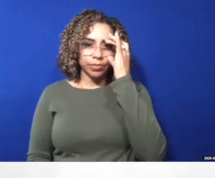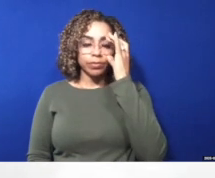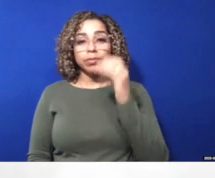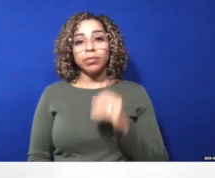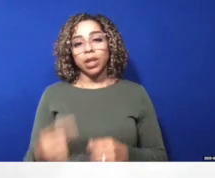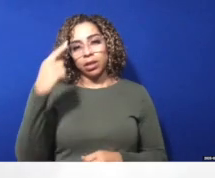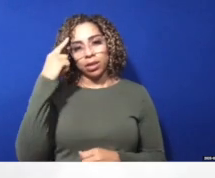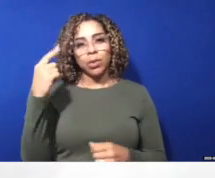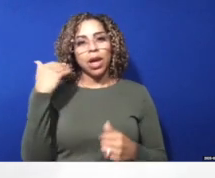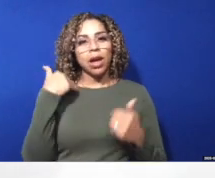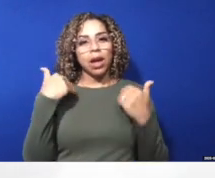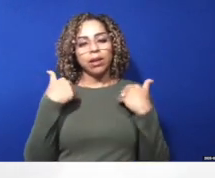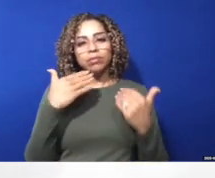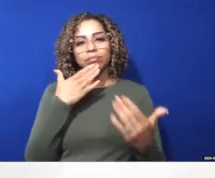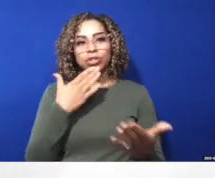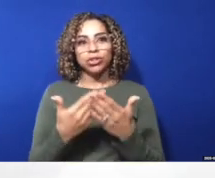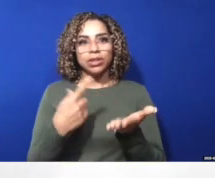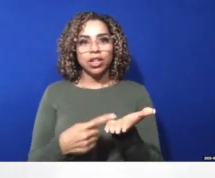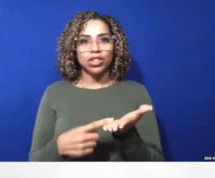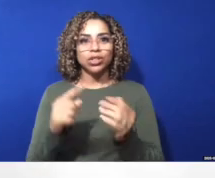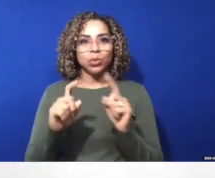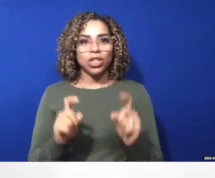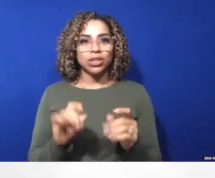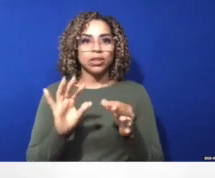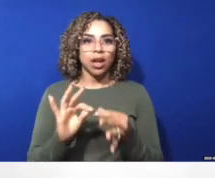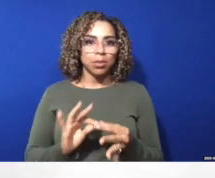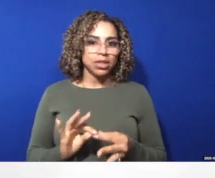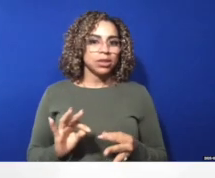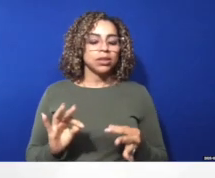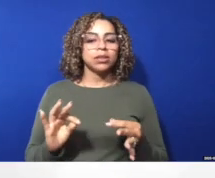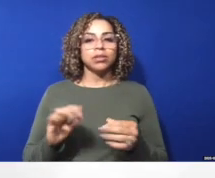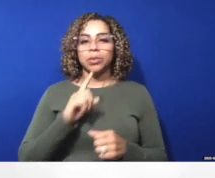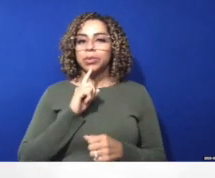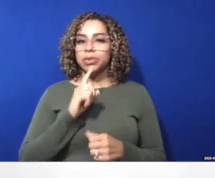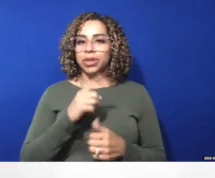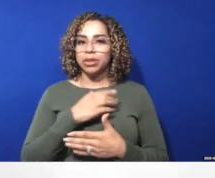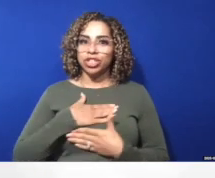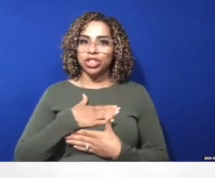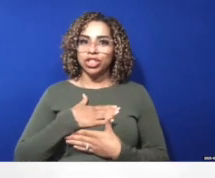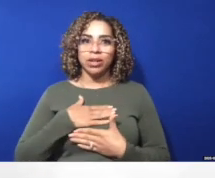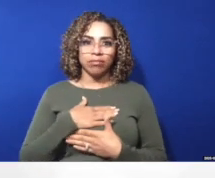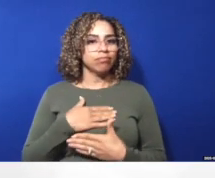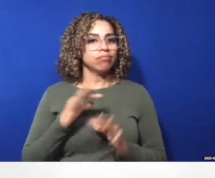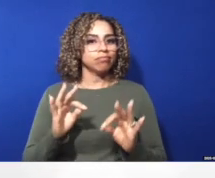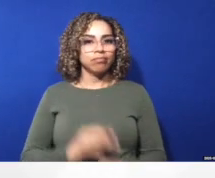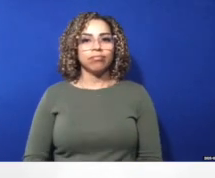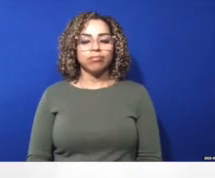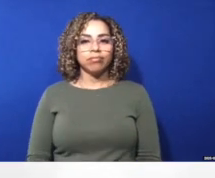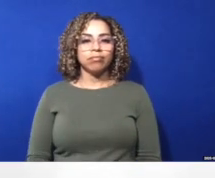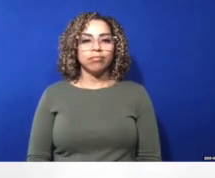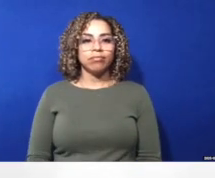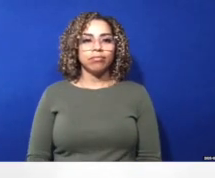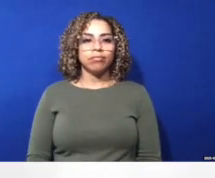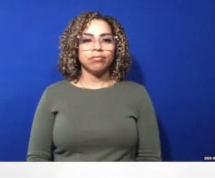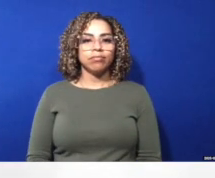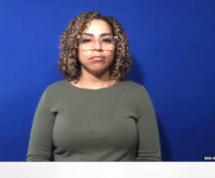really good discussion, questions, and comments. And so we really appreciate that. Next, we'll go